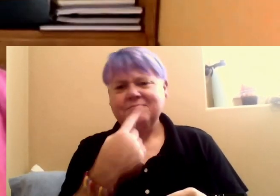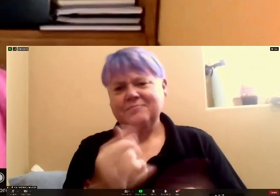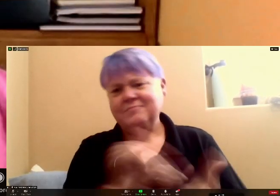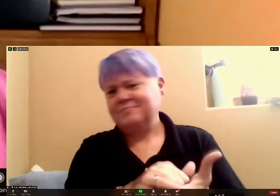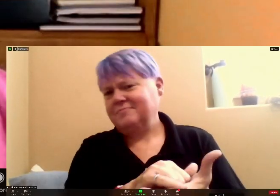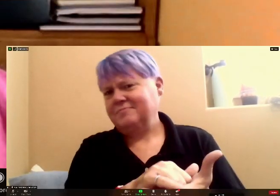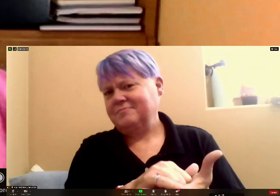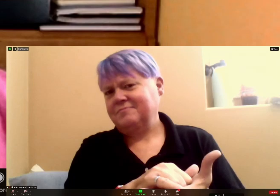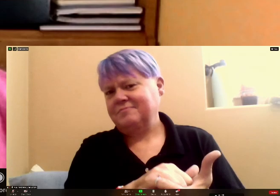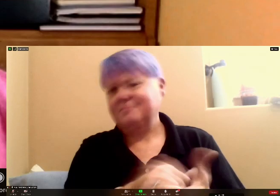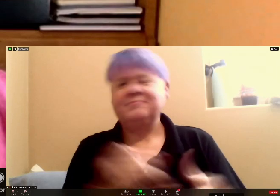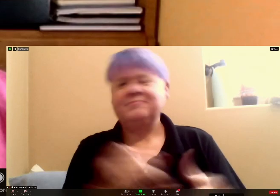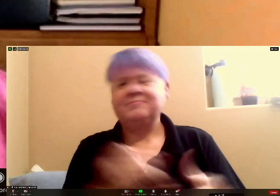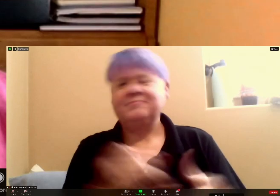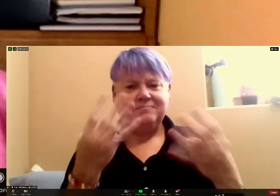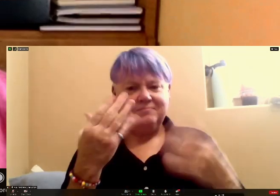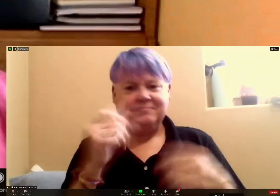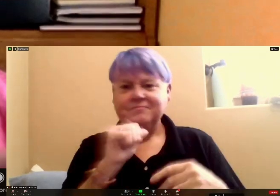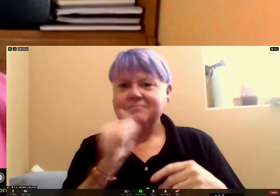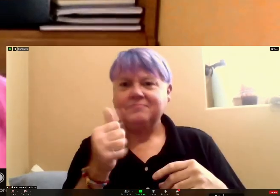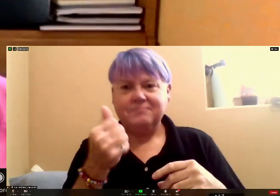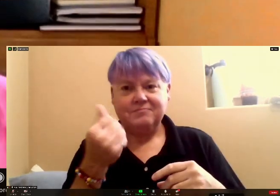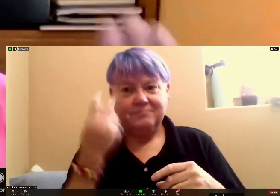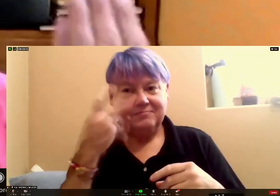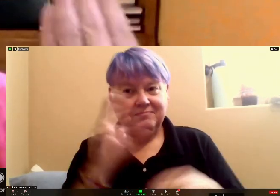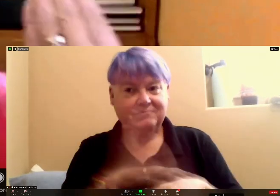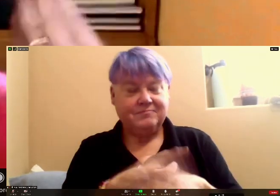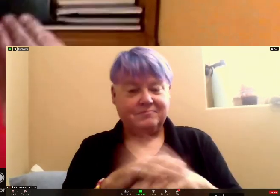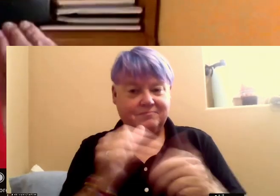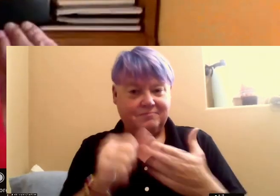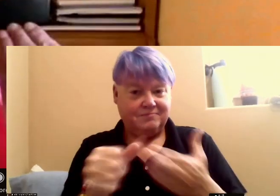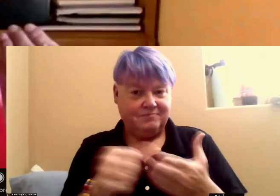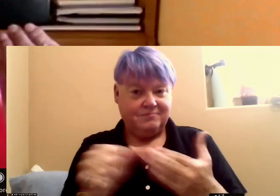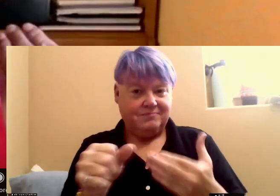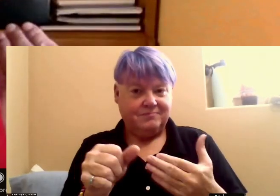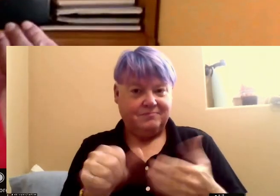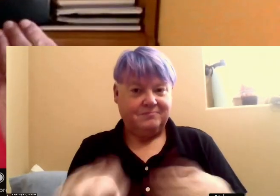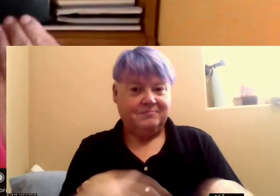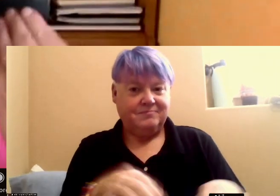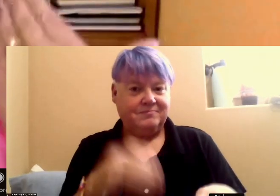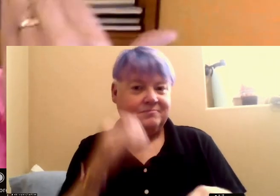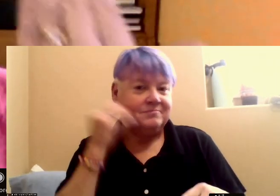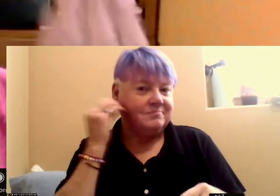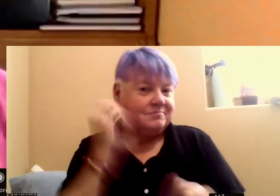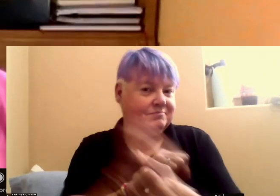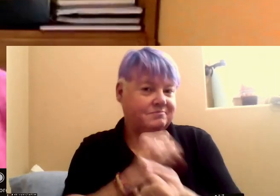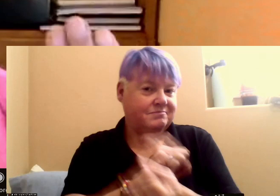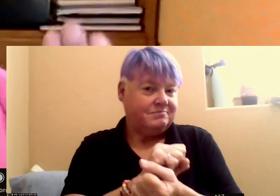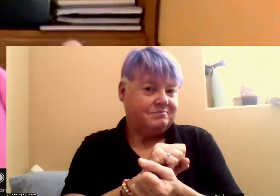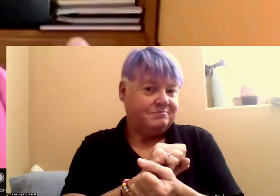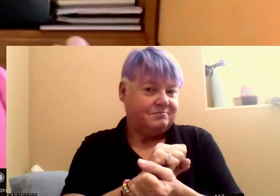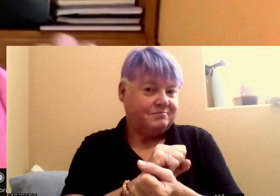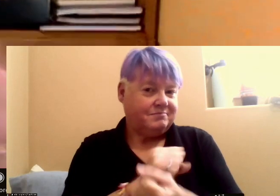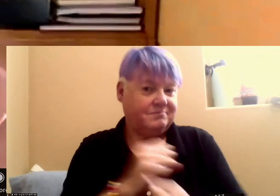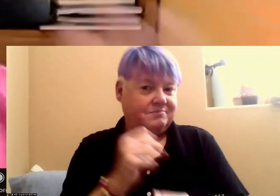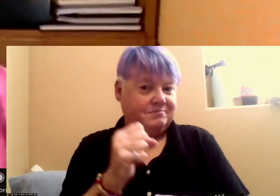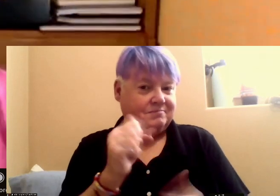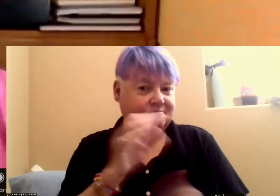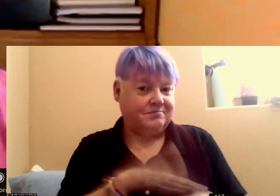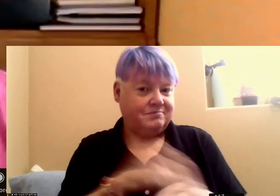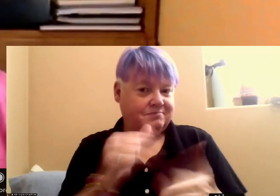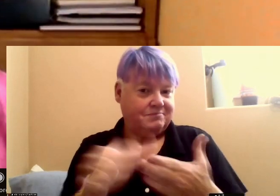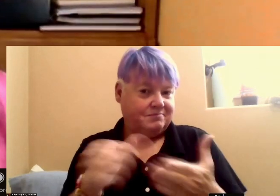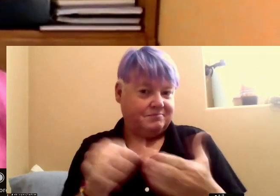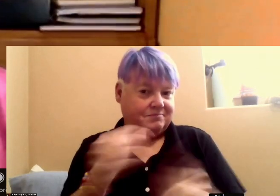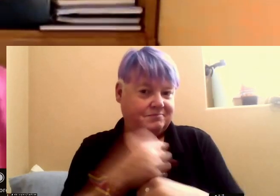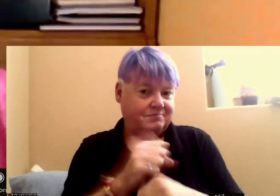definitely there's a lot that you don't see on the page, but if you've done the homework behind it, then what appears on the page makes sense